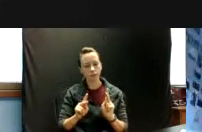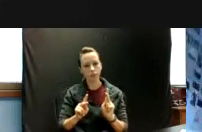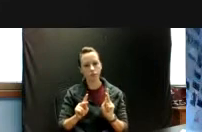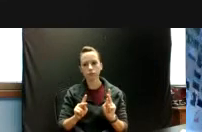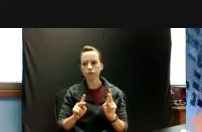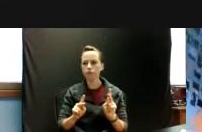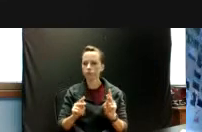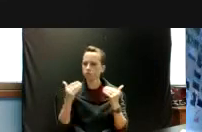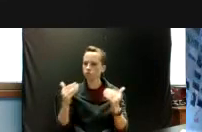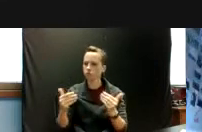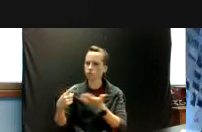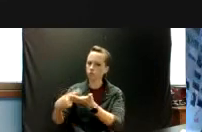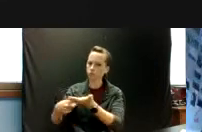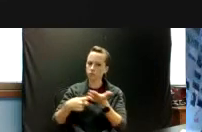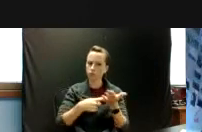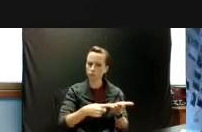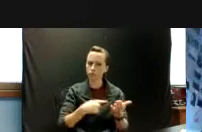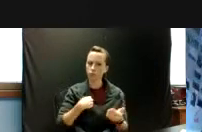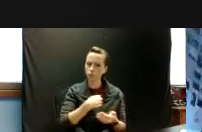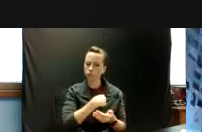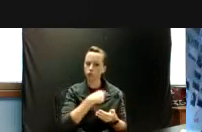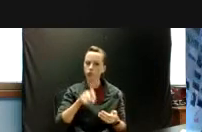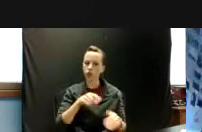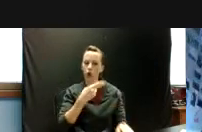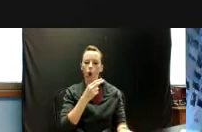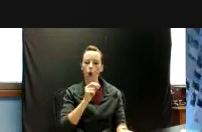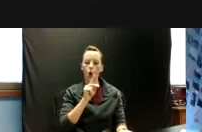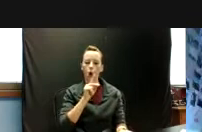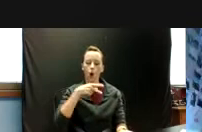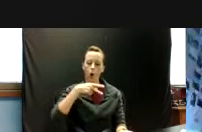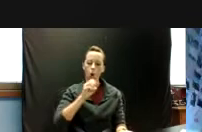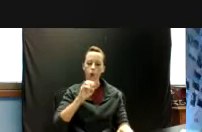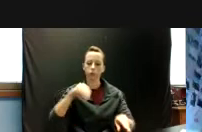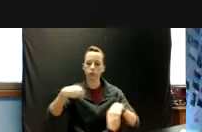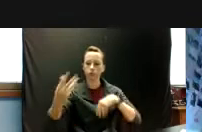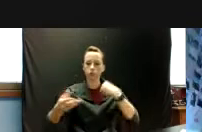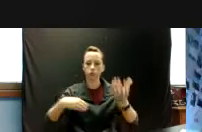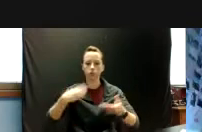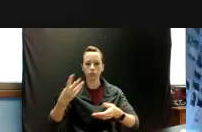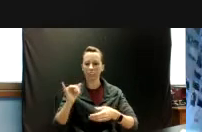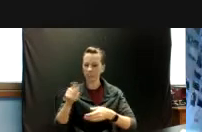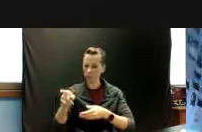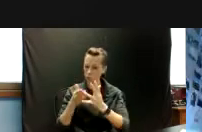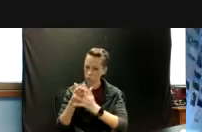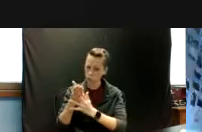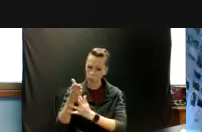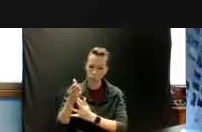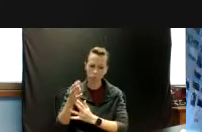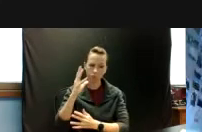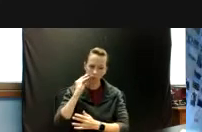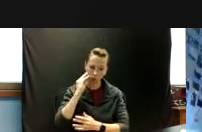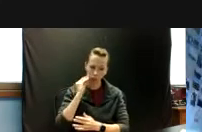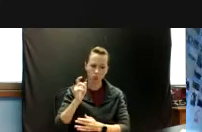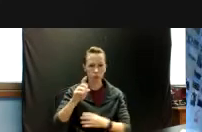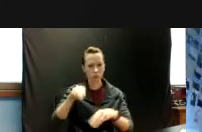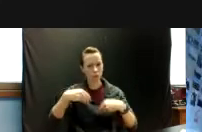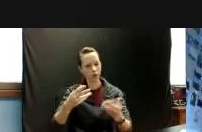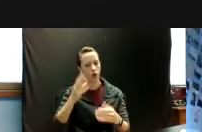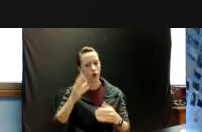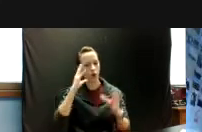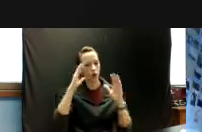conversations. We should be hope dealers, right? So we should provide hope to kids that are going through it and say, you know, I